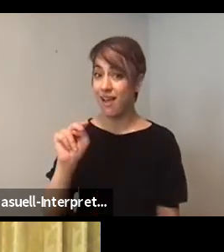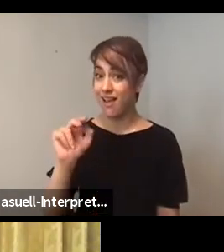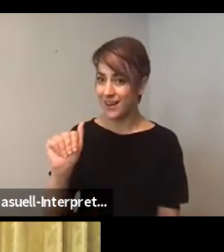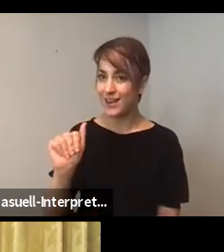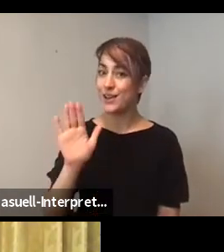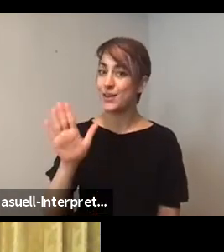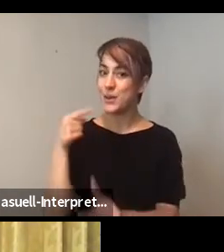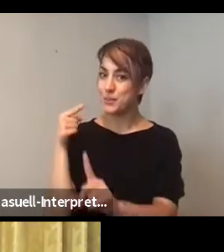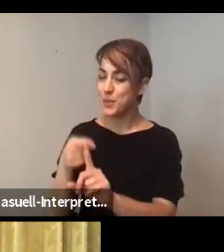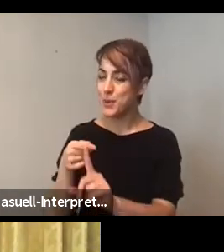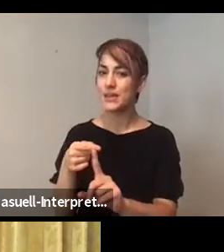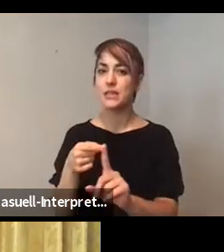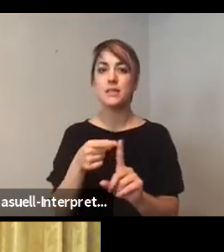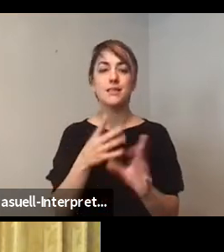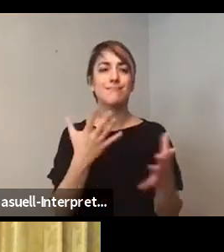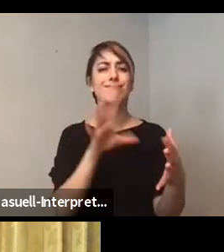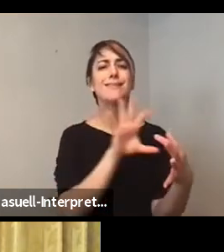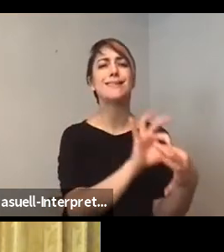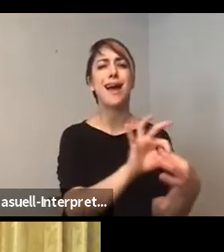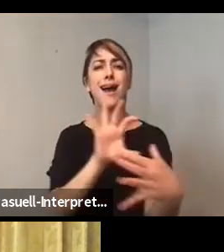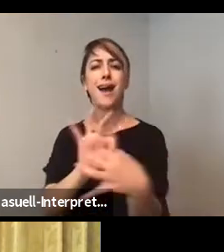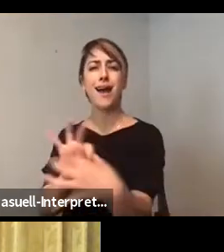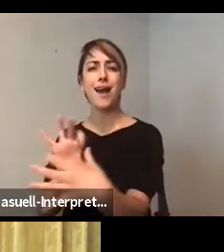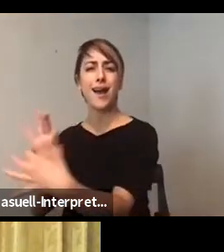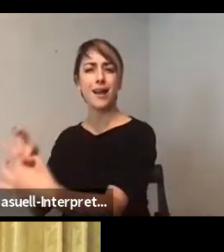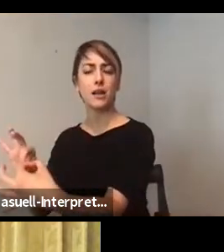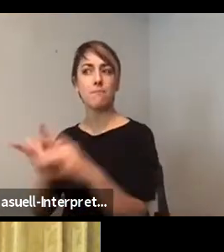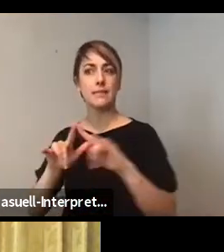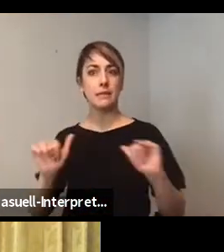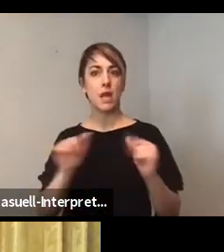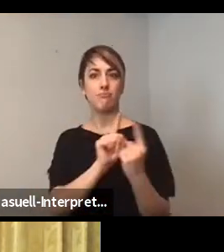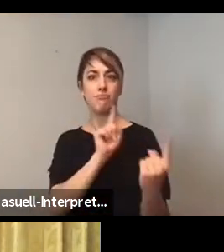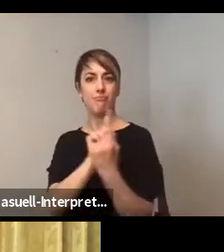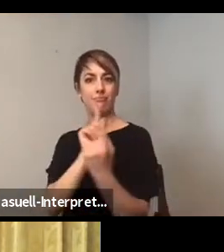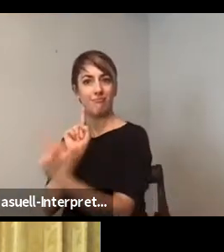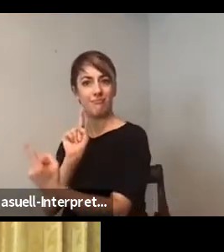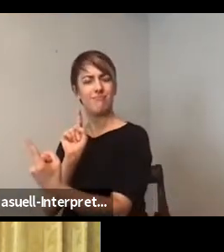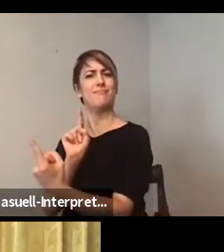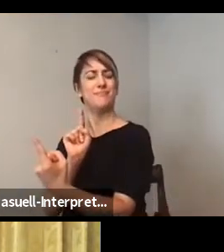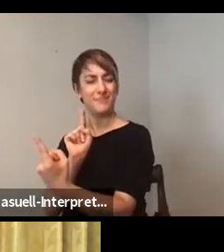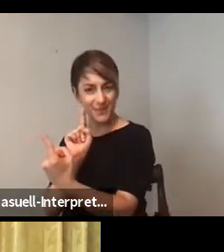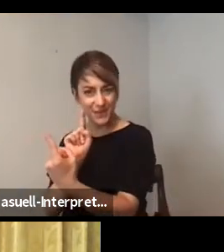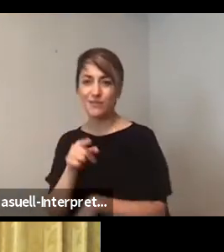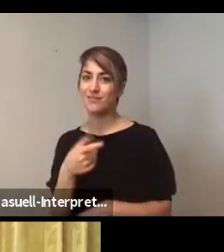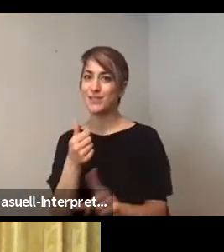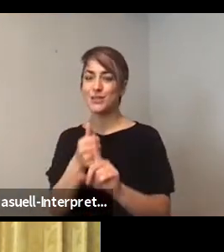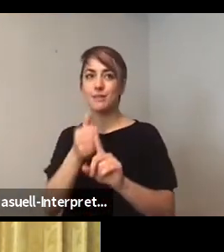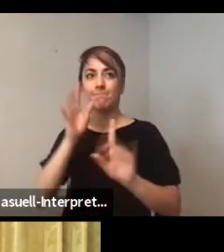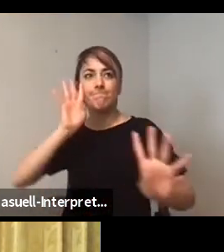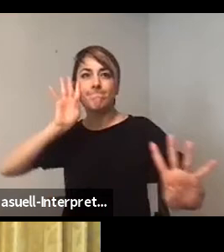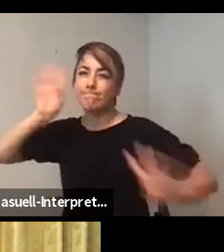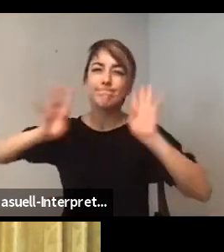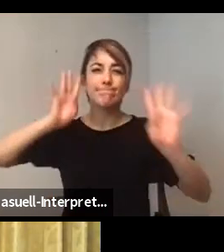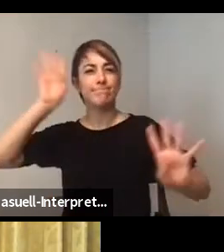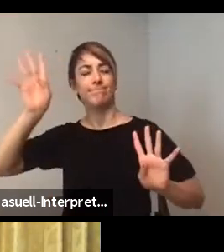in contact. That's very interesting. And the fact that you are thinking out of the box is amazing. I like it